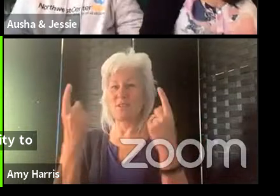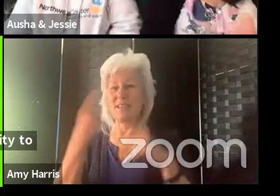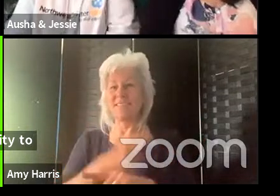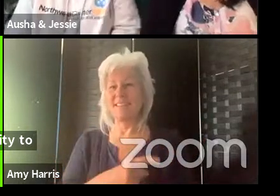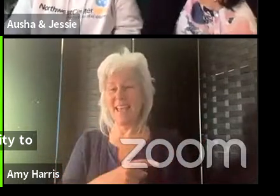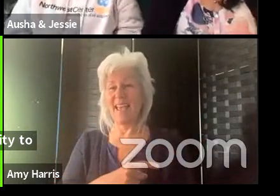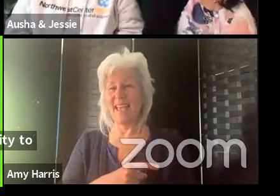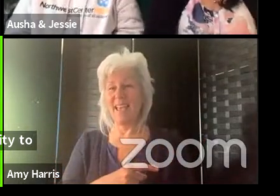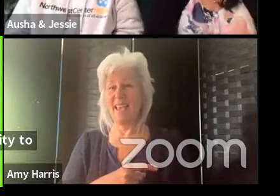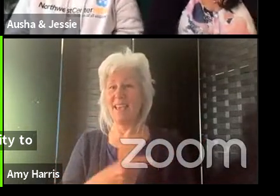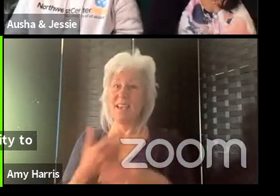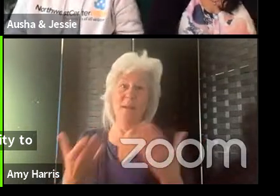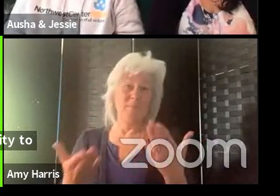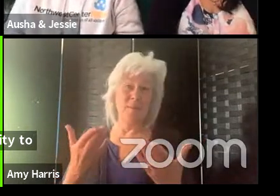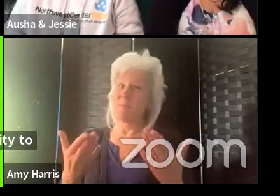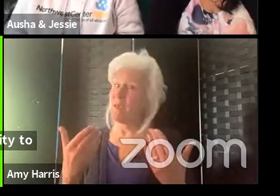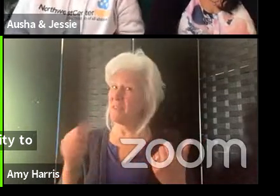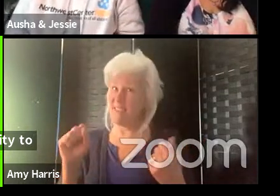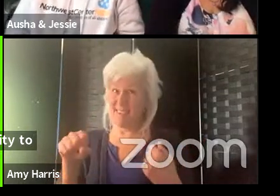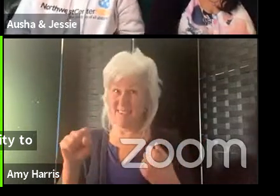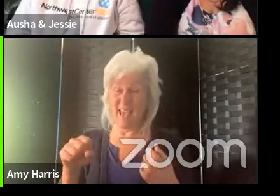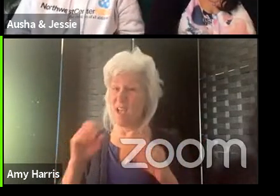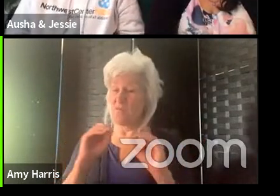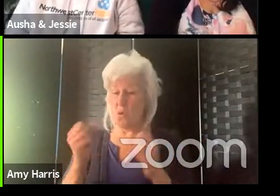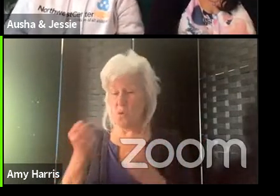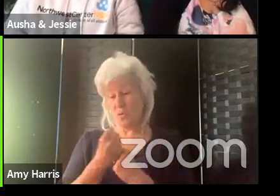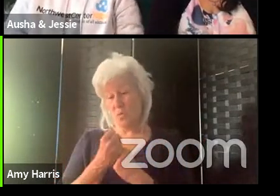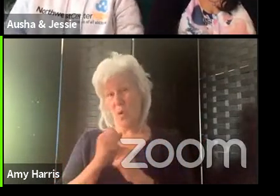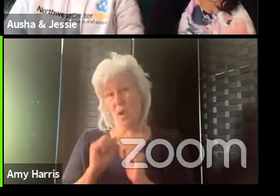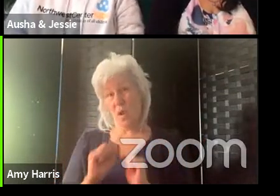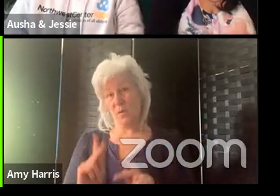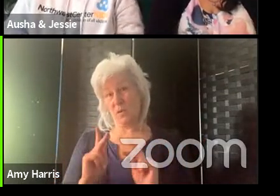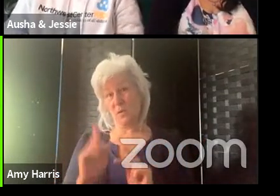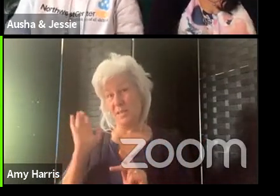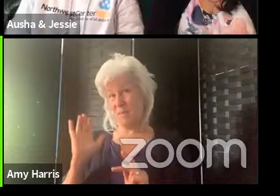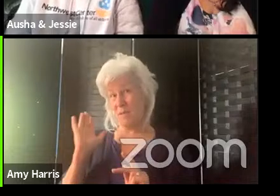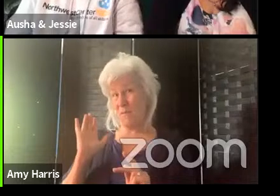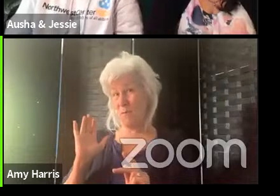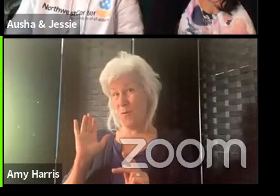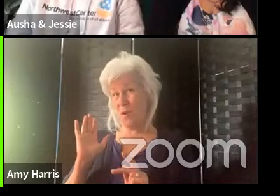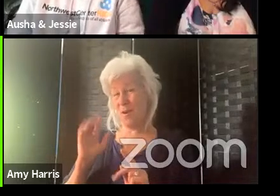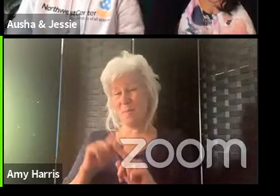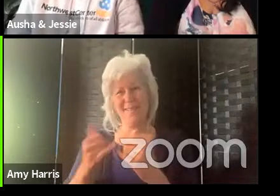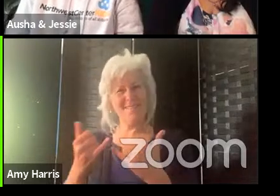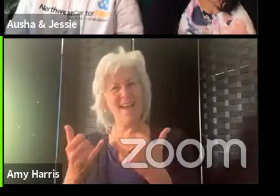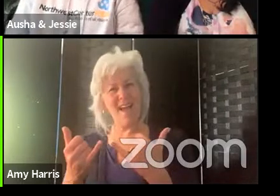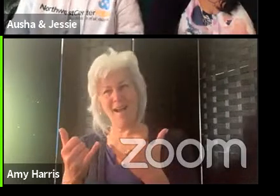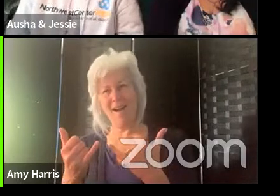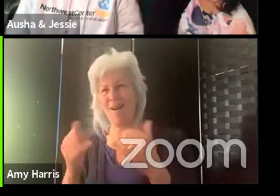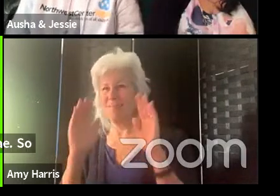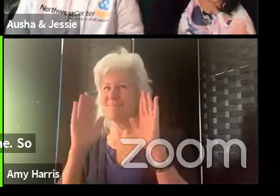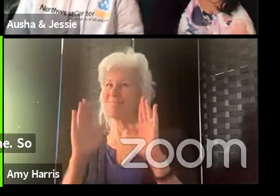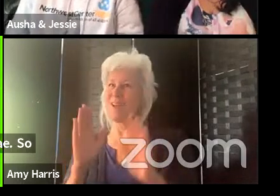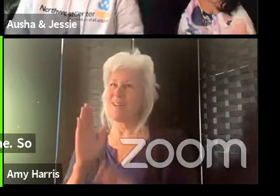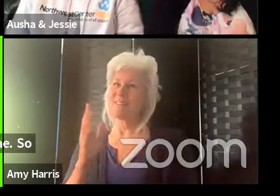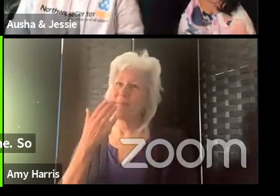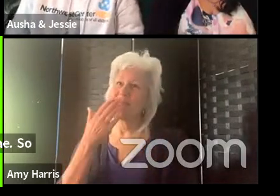spite of not maybe having all of the support and opportunities that you would have liked initially. So thank you.